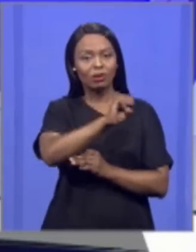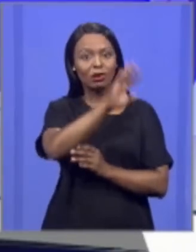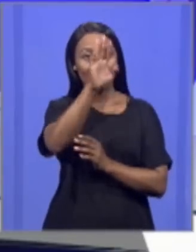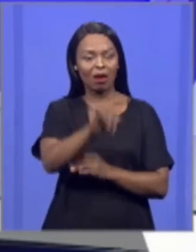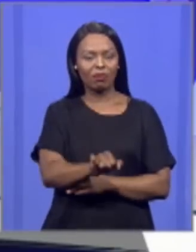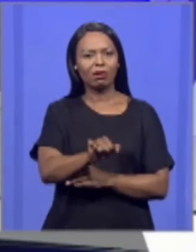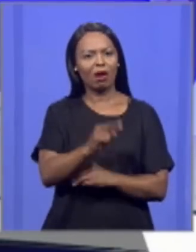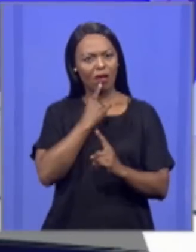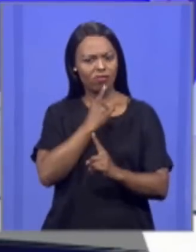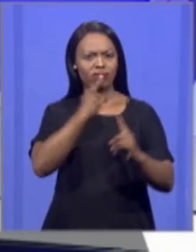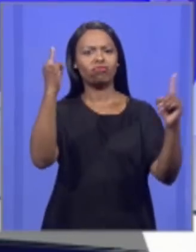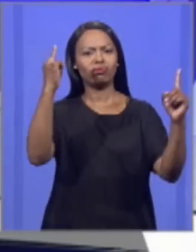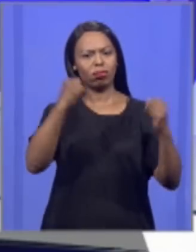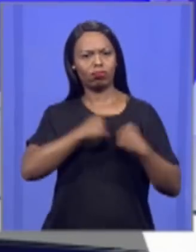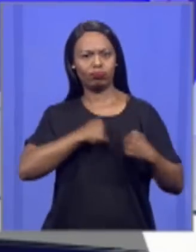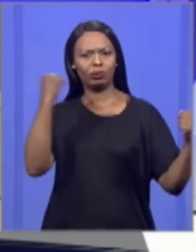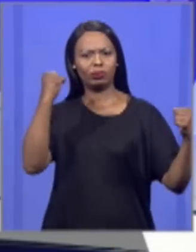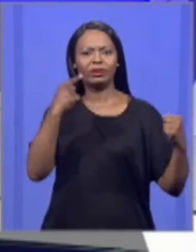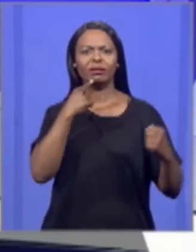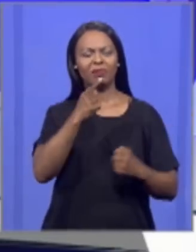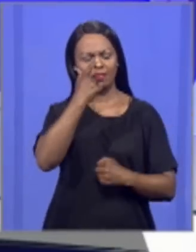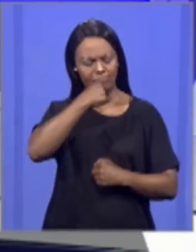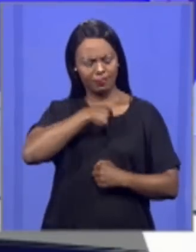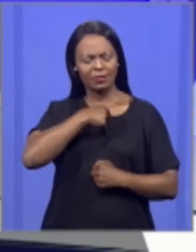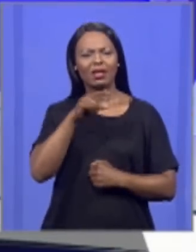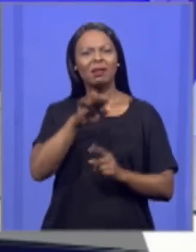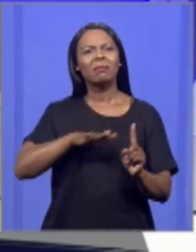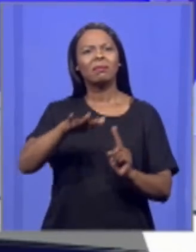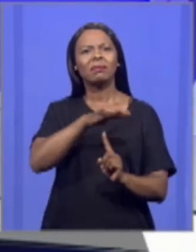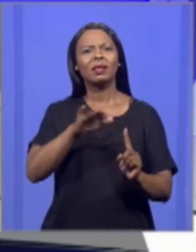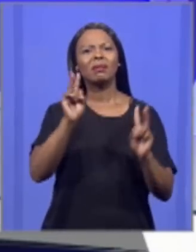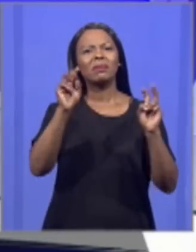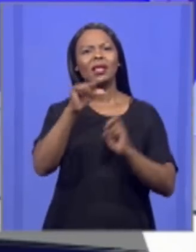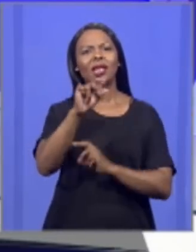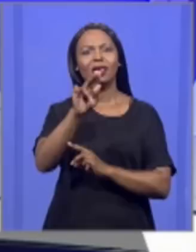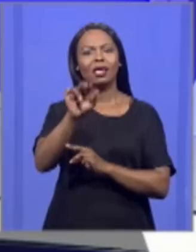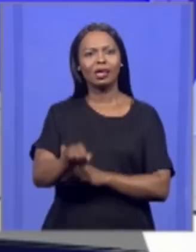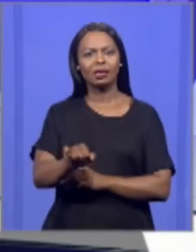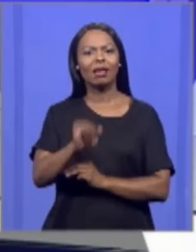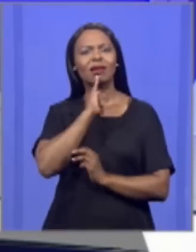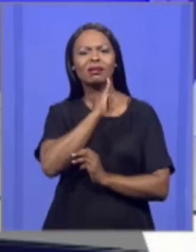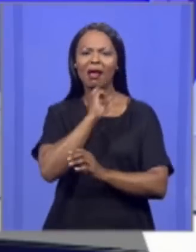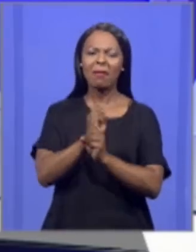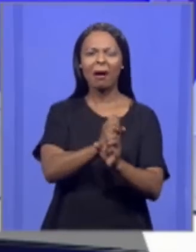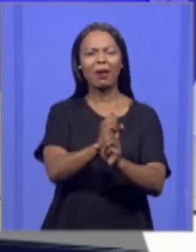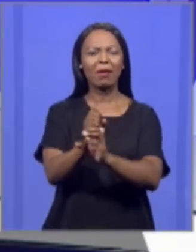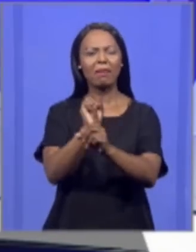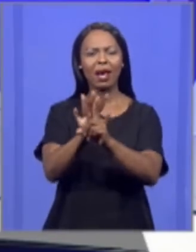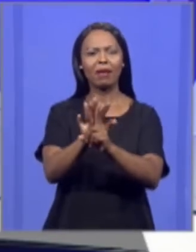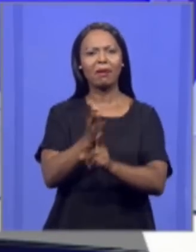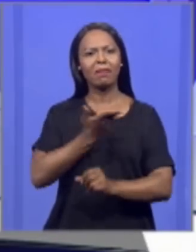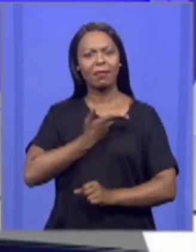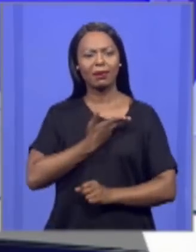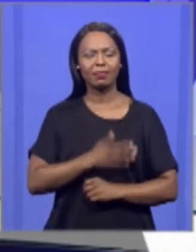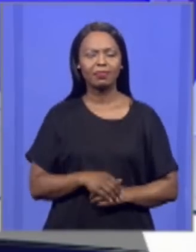boletše phatlalatša ka ga masetlapelo a Gaza ge Israele e tšwela pele go hlasela lefelo